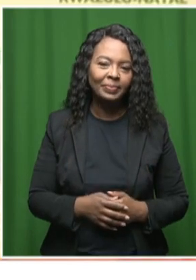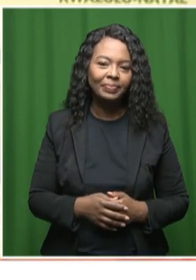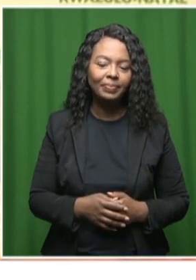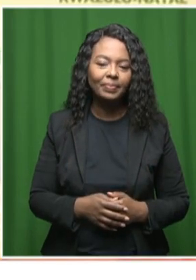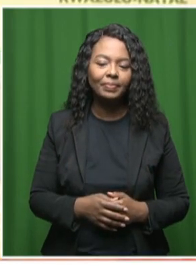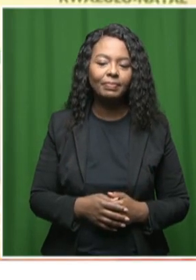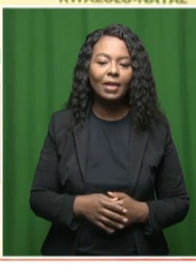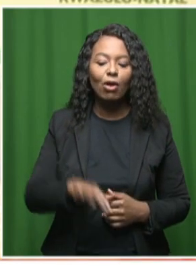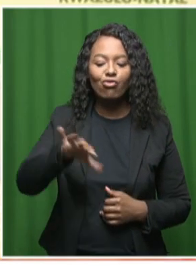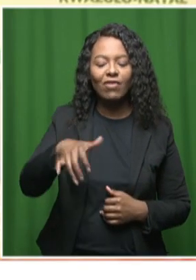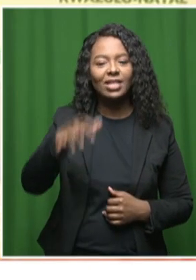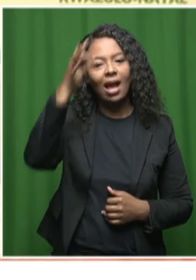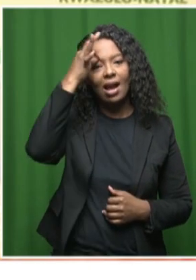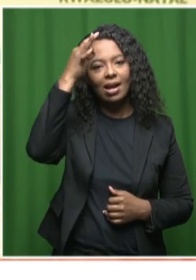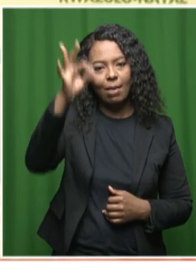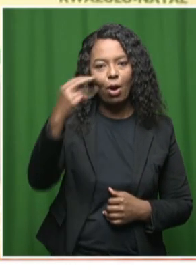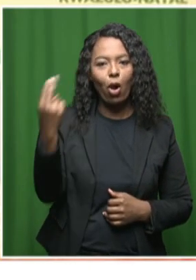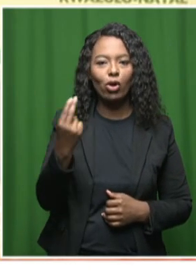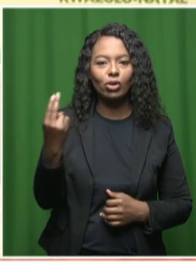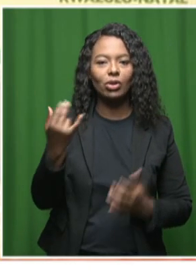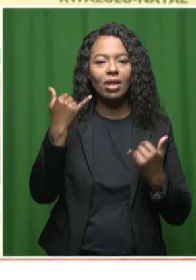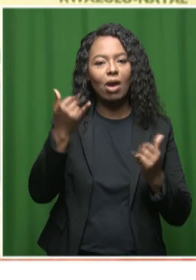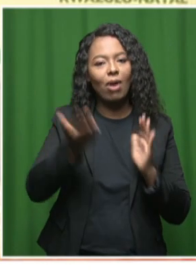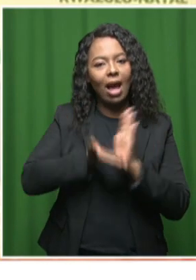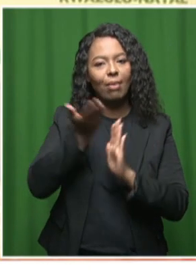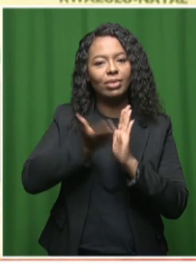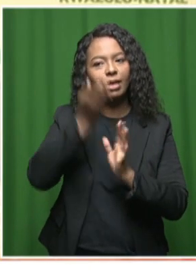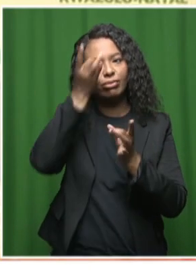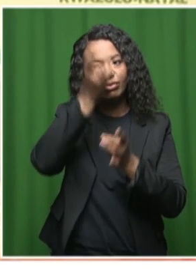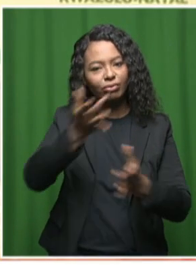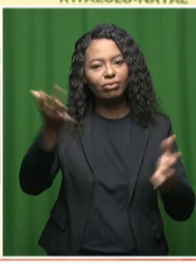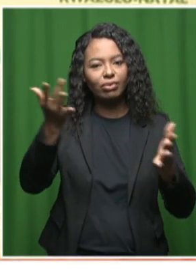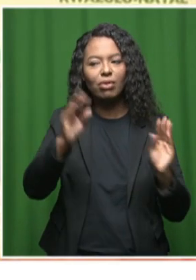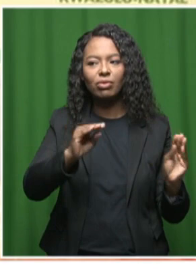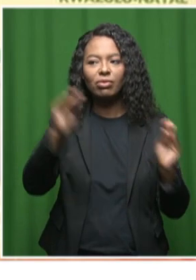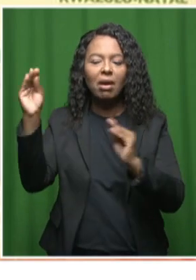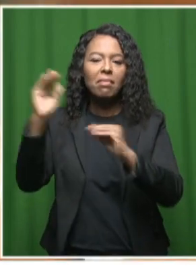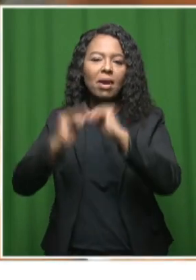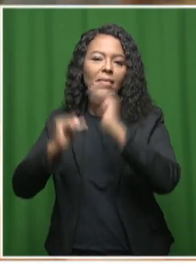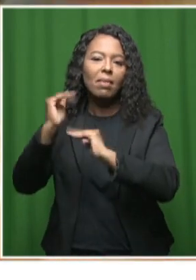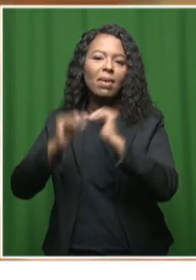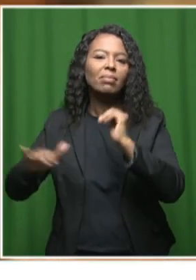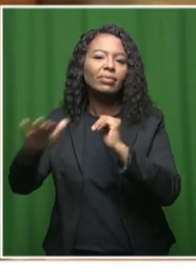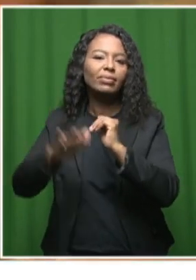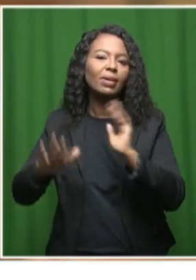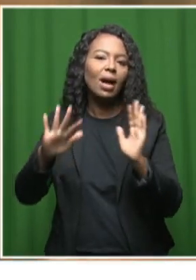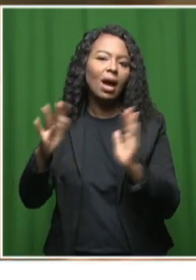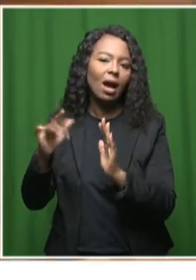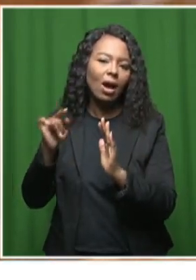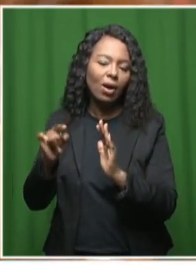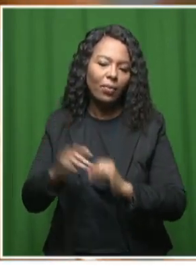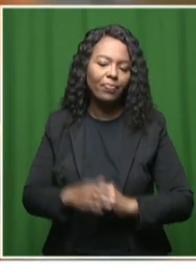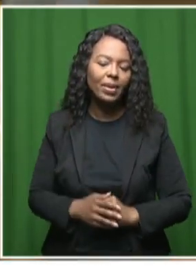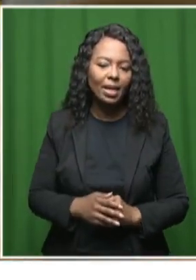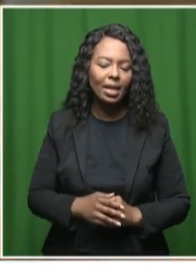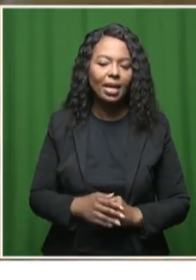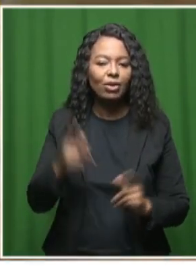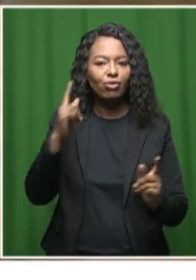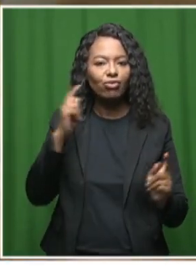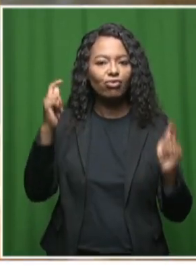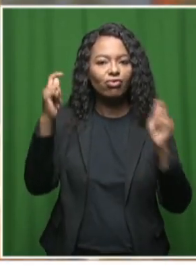The provincial government also gave an update on the relocation of flood survivors to what they call